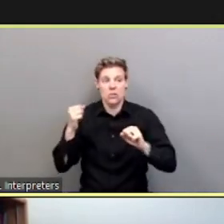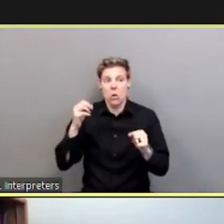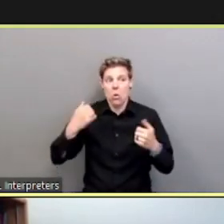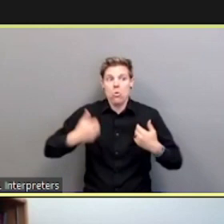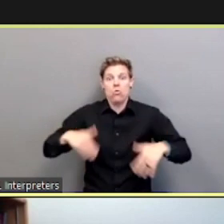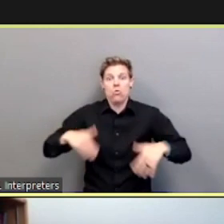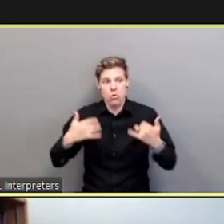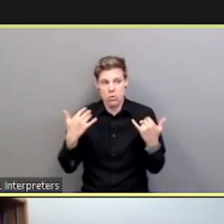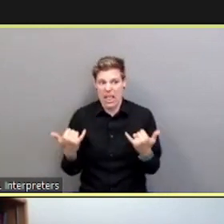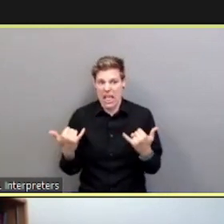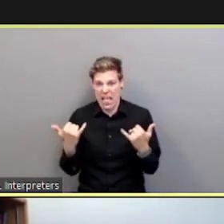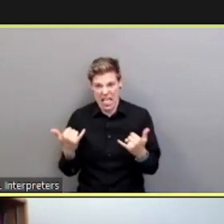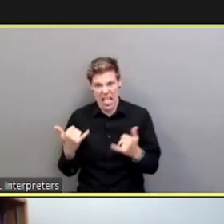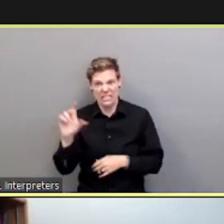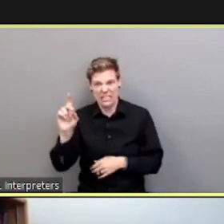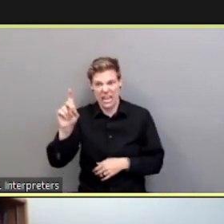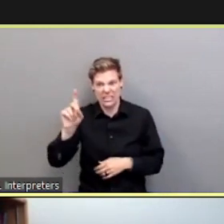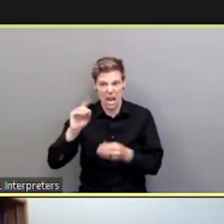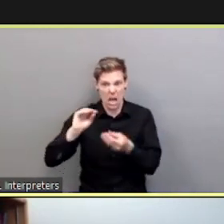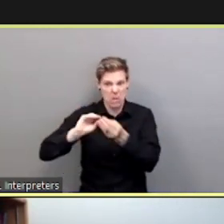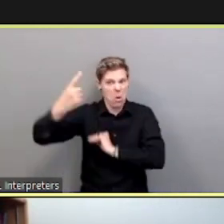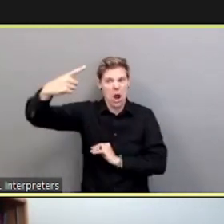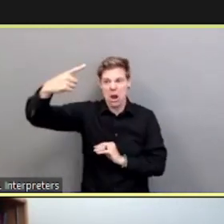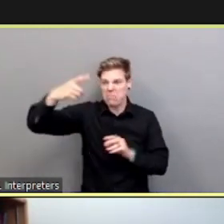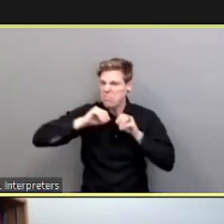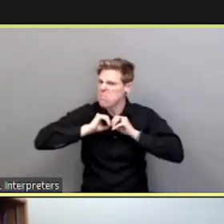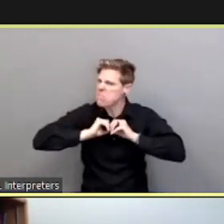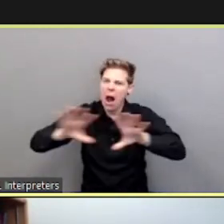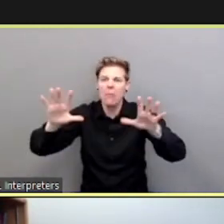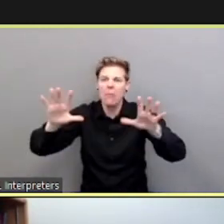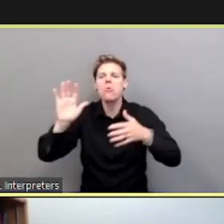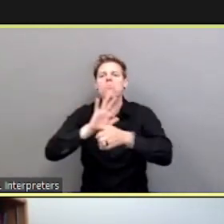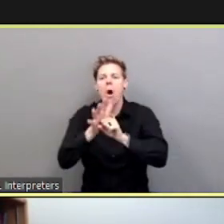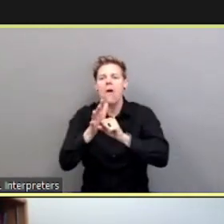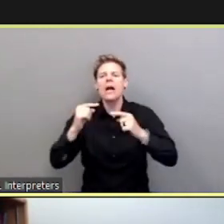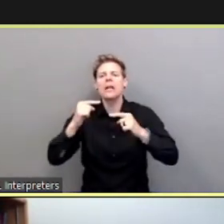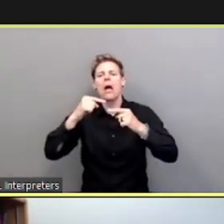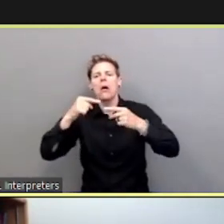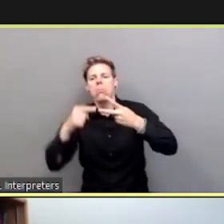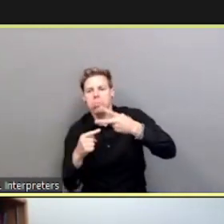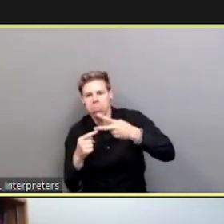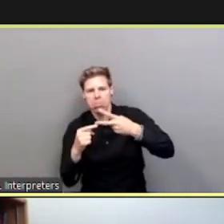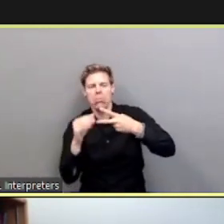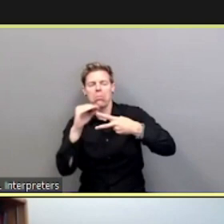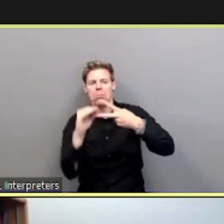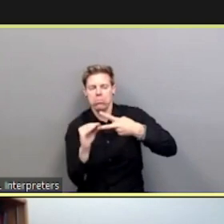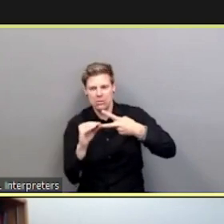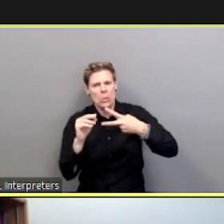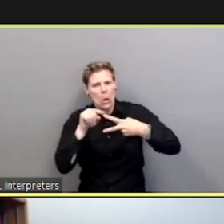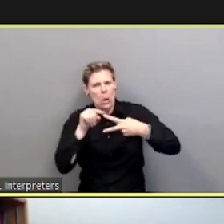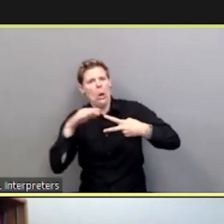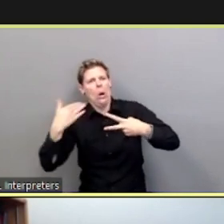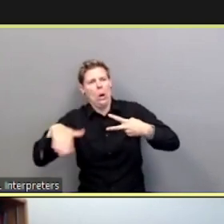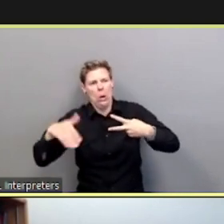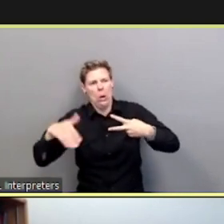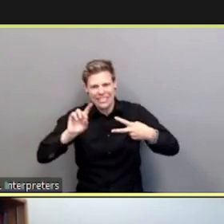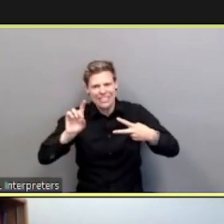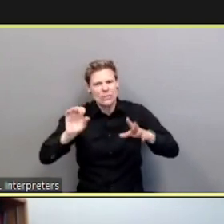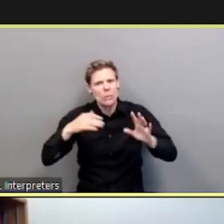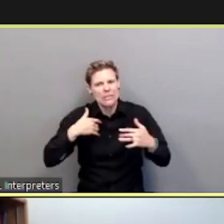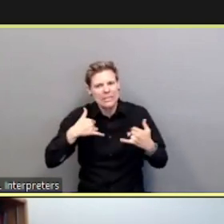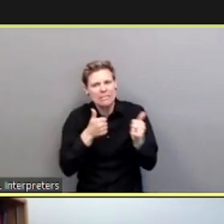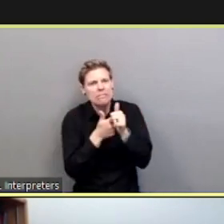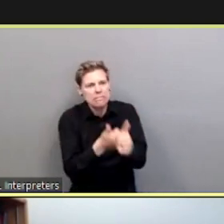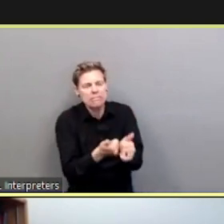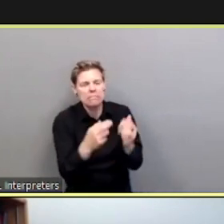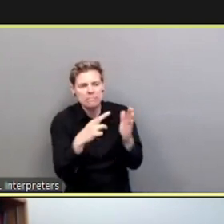the need to really to follow preventive measures. We reinstituted a public health